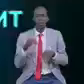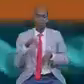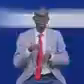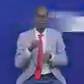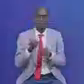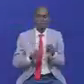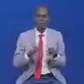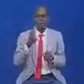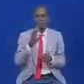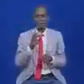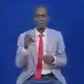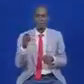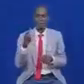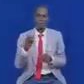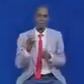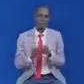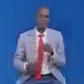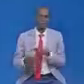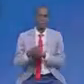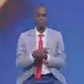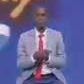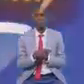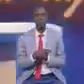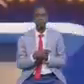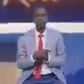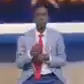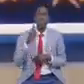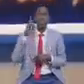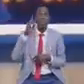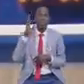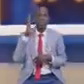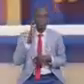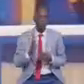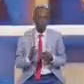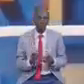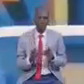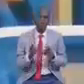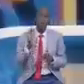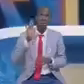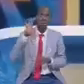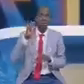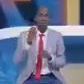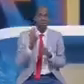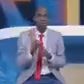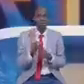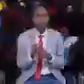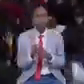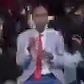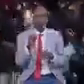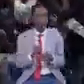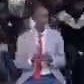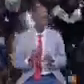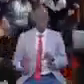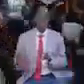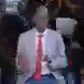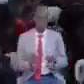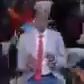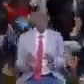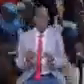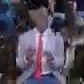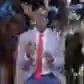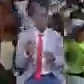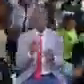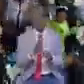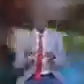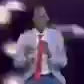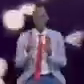GMT daily. He will hasten his watch. A performance will come to your life